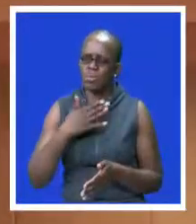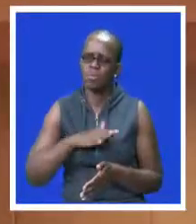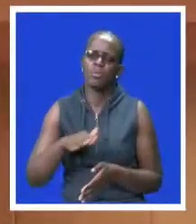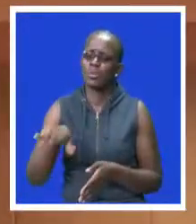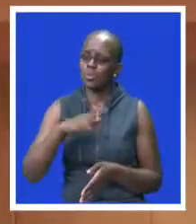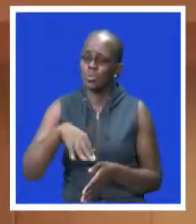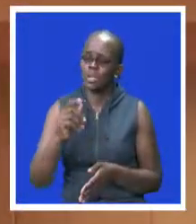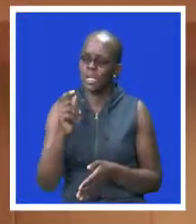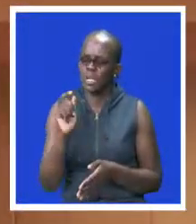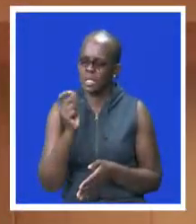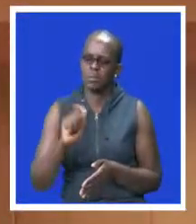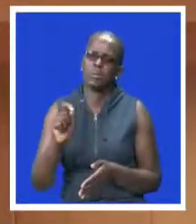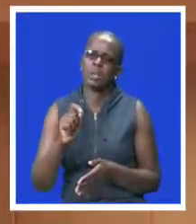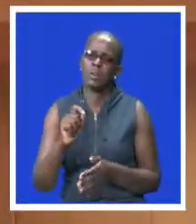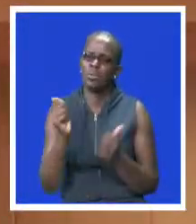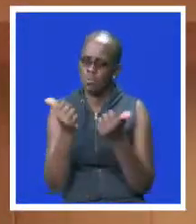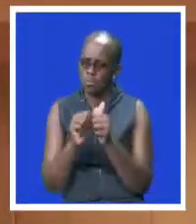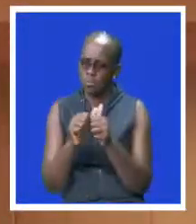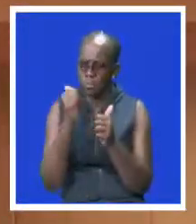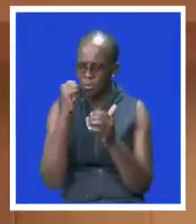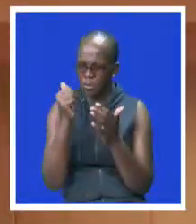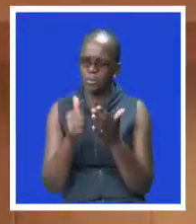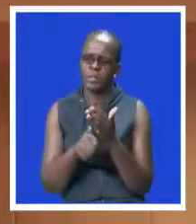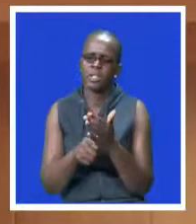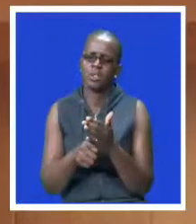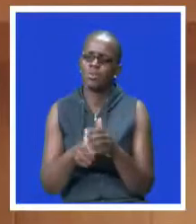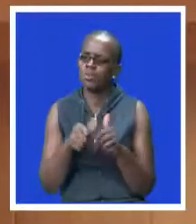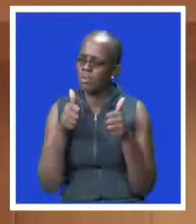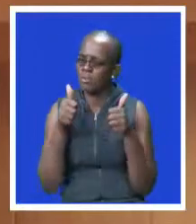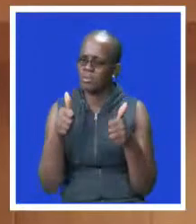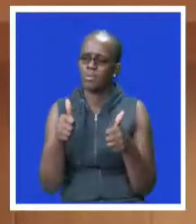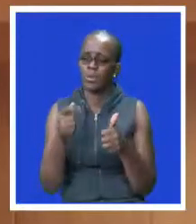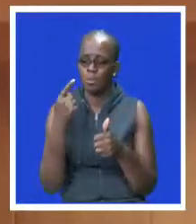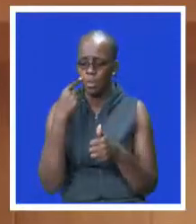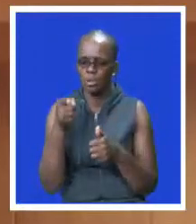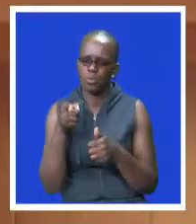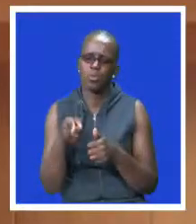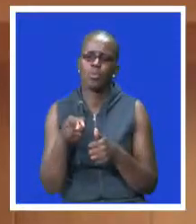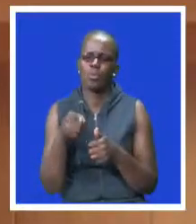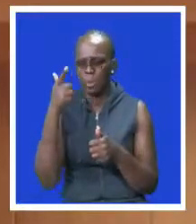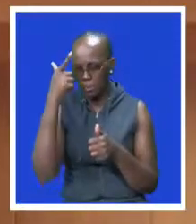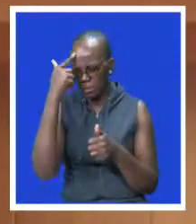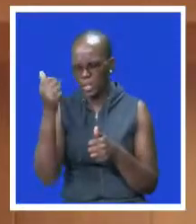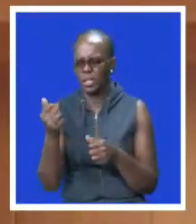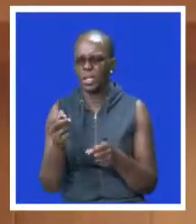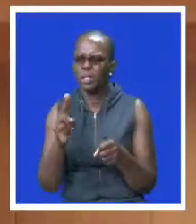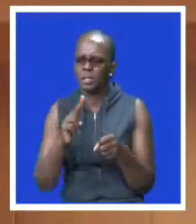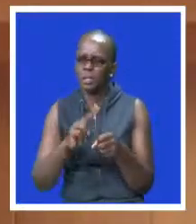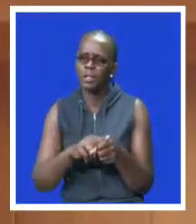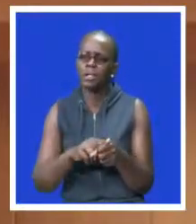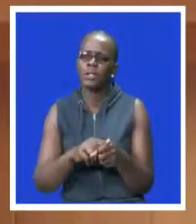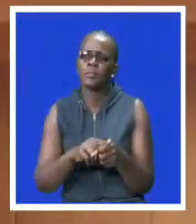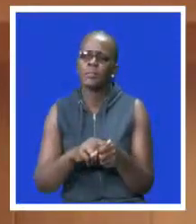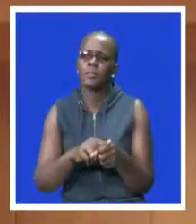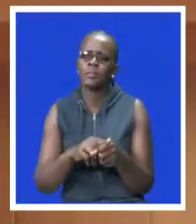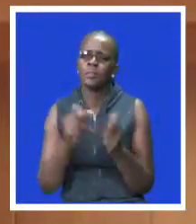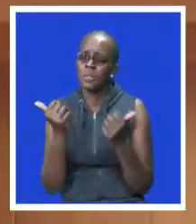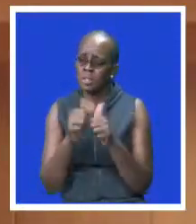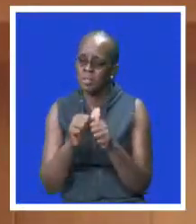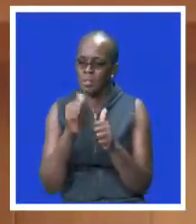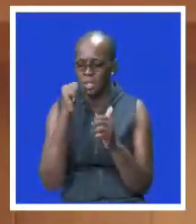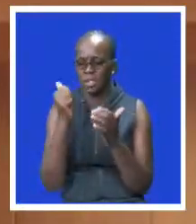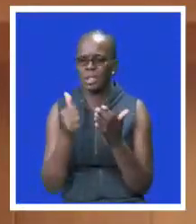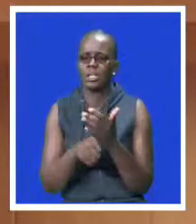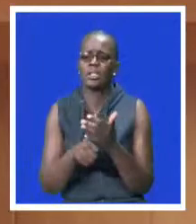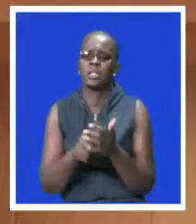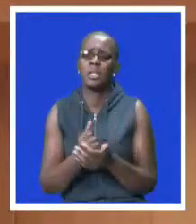them. Okay, imagine again, you can be writing to your uncle. Now it's not a friend, but you're writing to an uncle and it's the school holidays. You want to go there